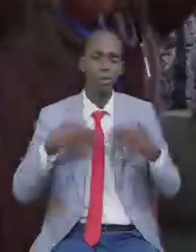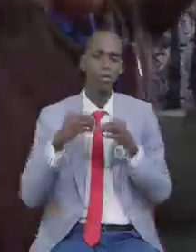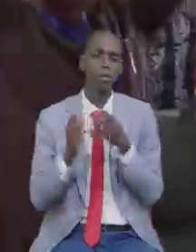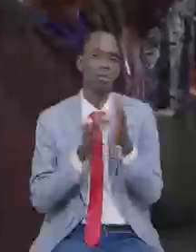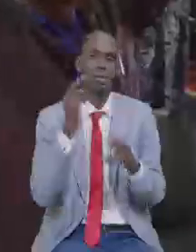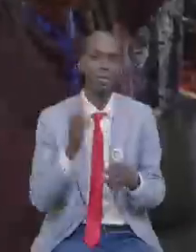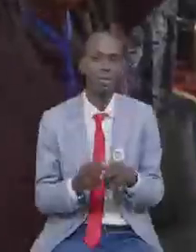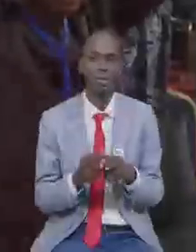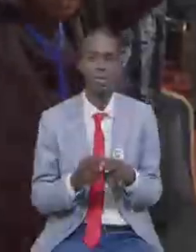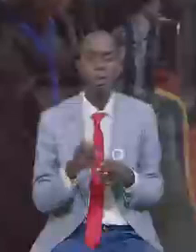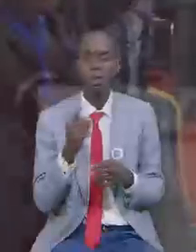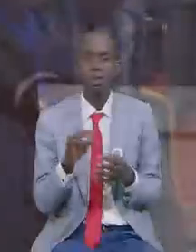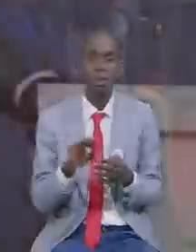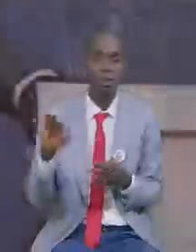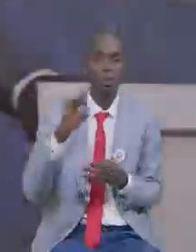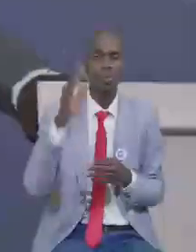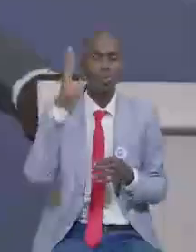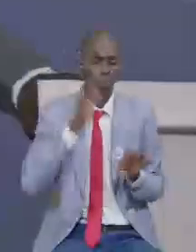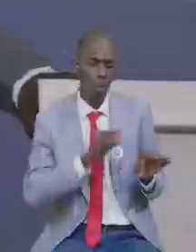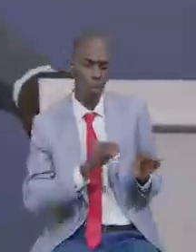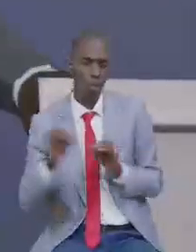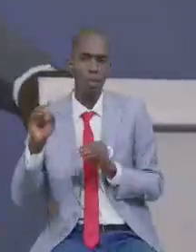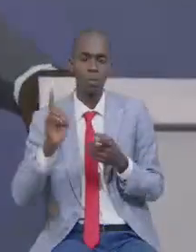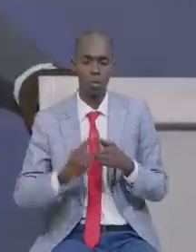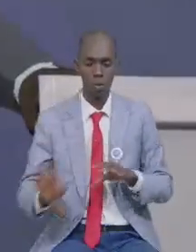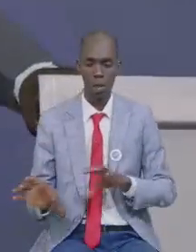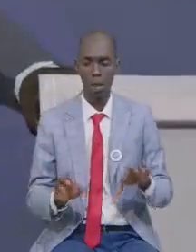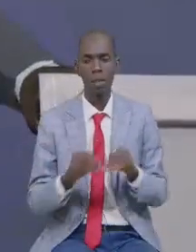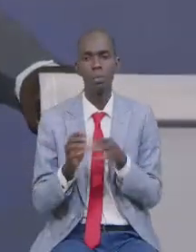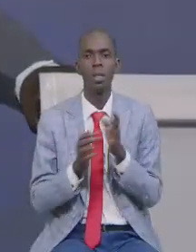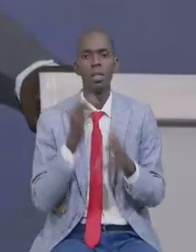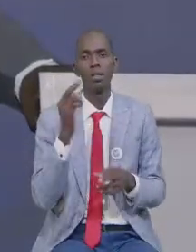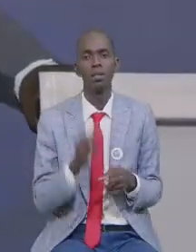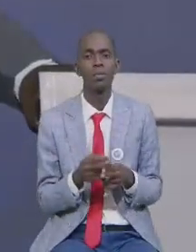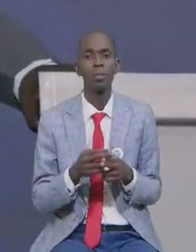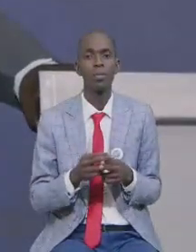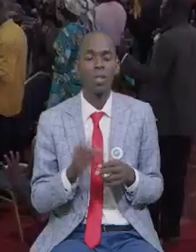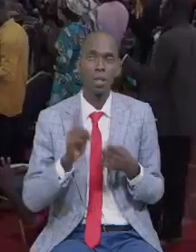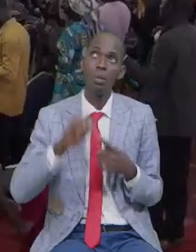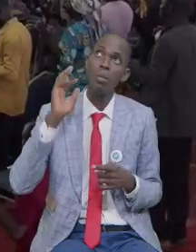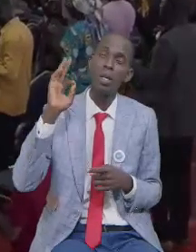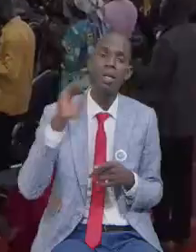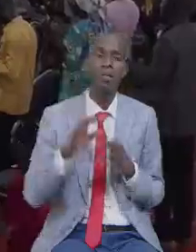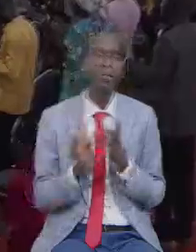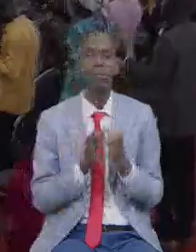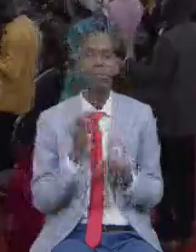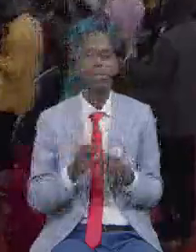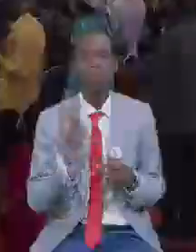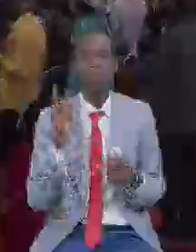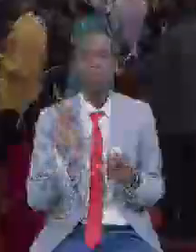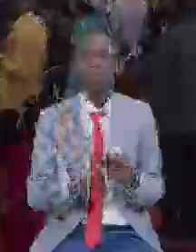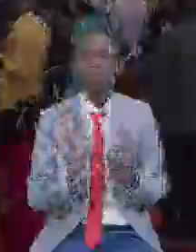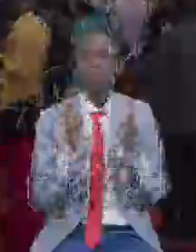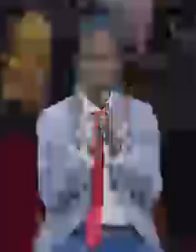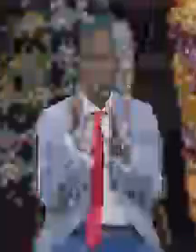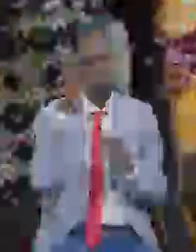The Spirit will move you to act, to preach, to pray for the